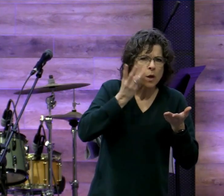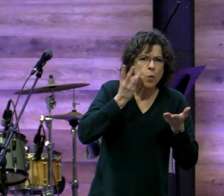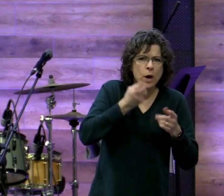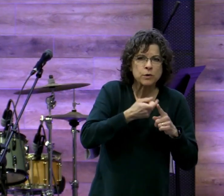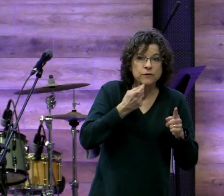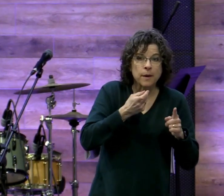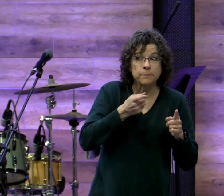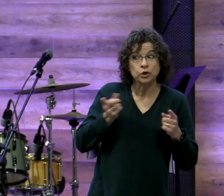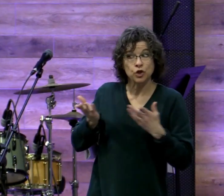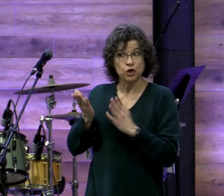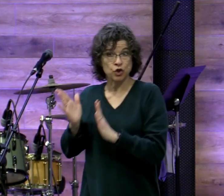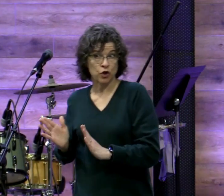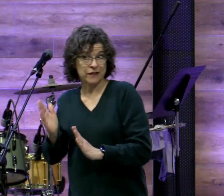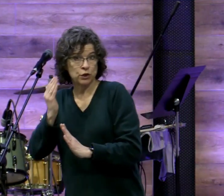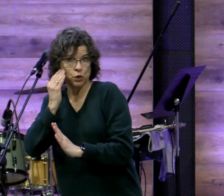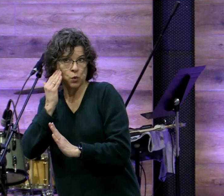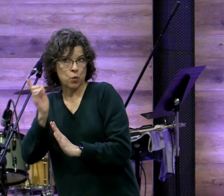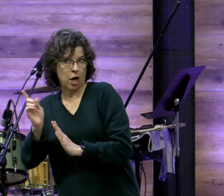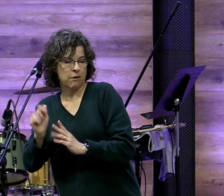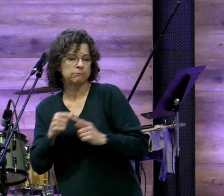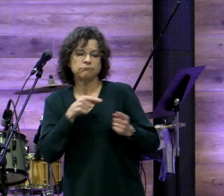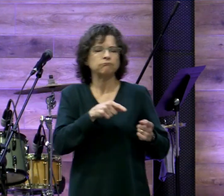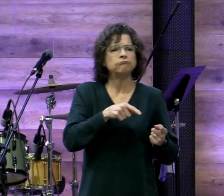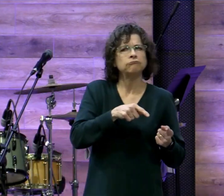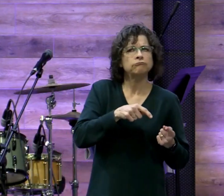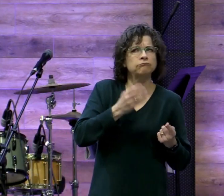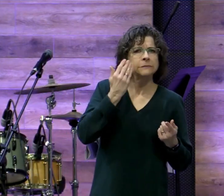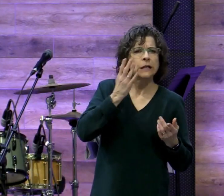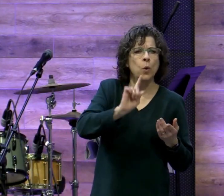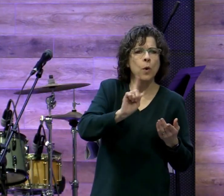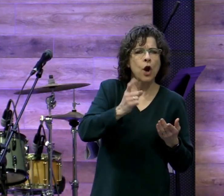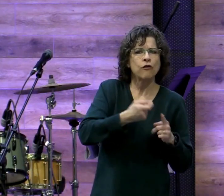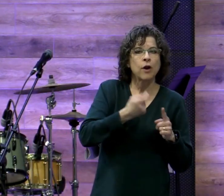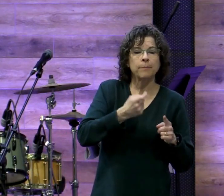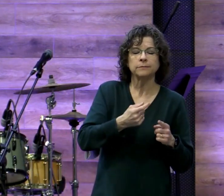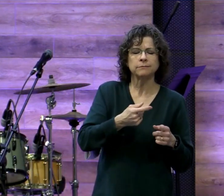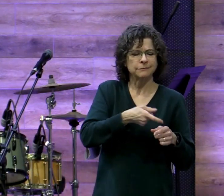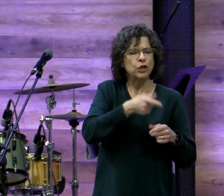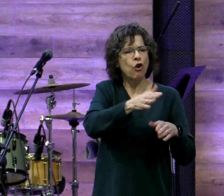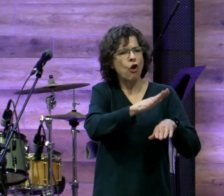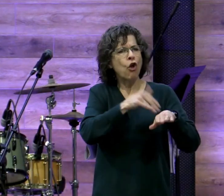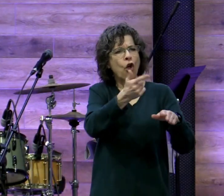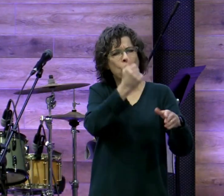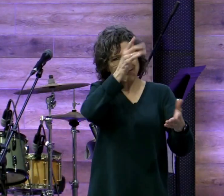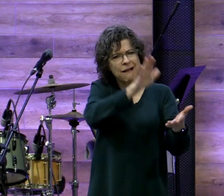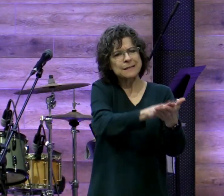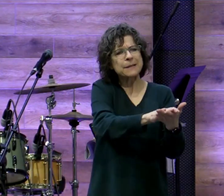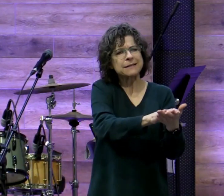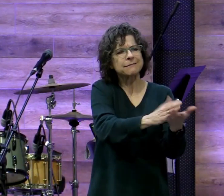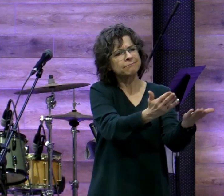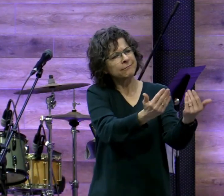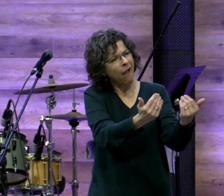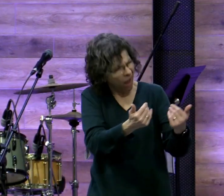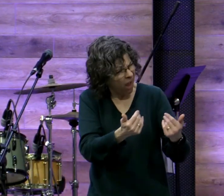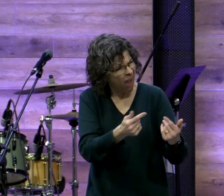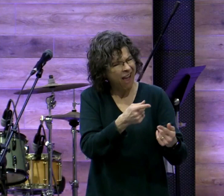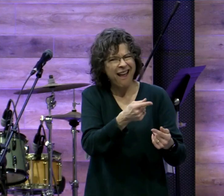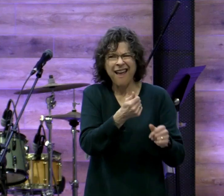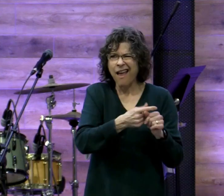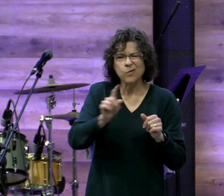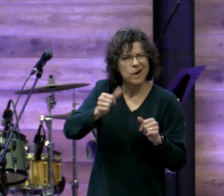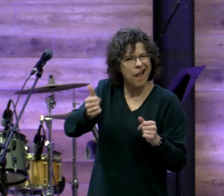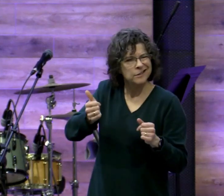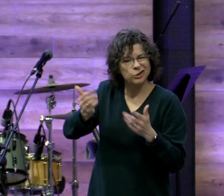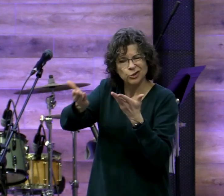the water knew. There you go. There's the story. The master of the feast called the bridegroom and said to him, everyone serves the good wine first. And